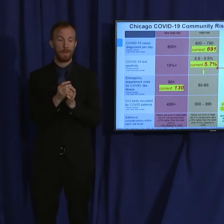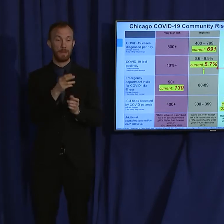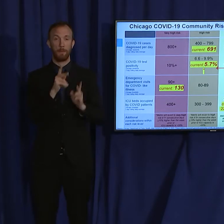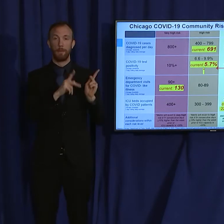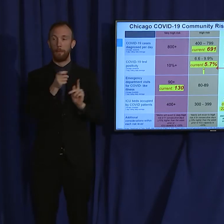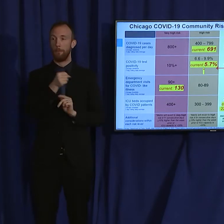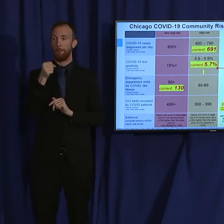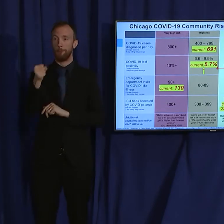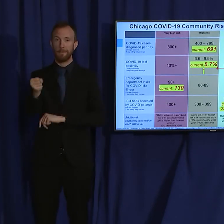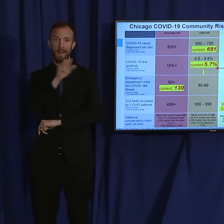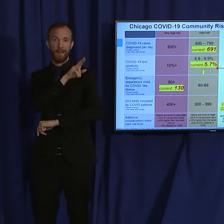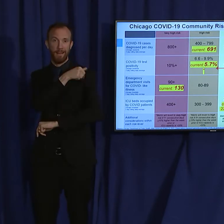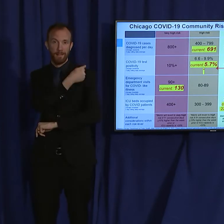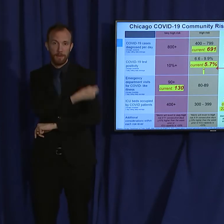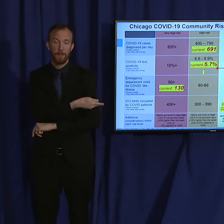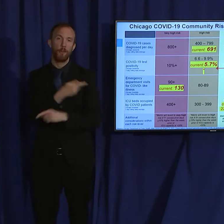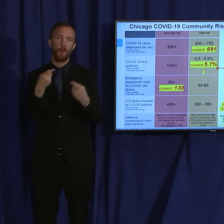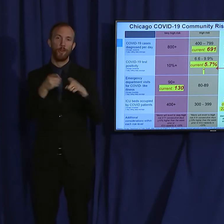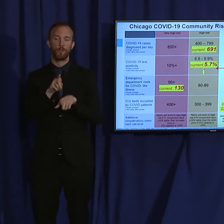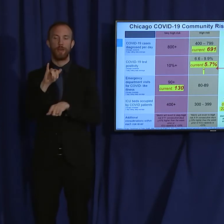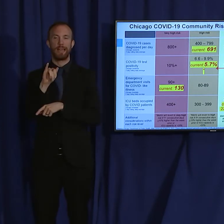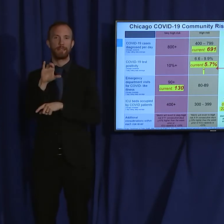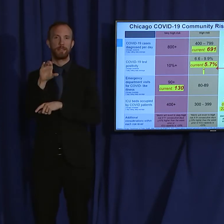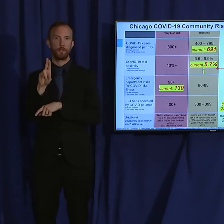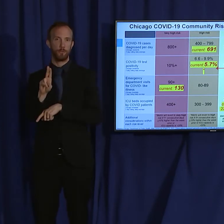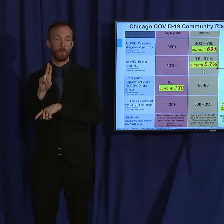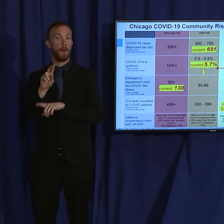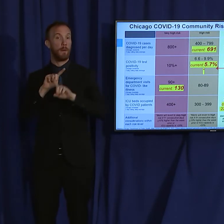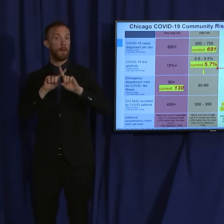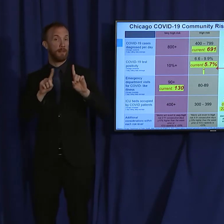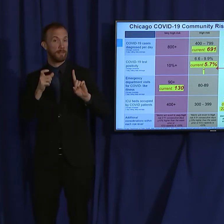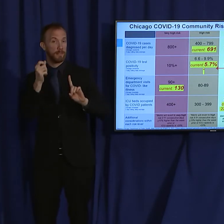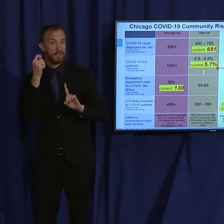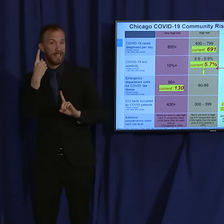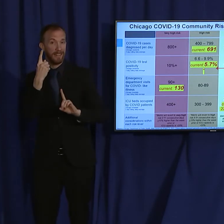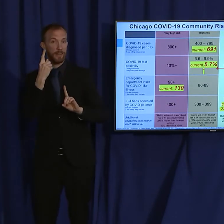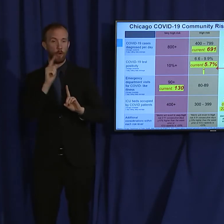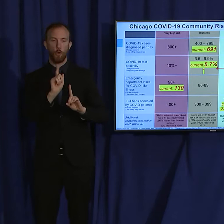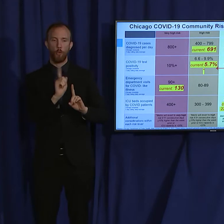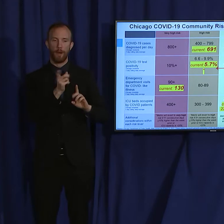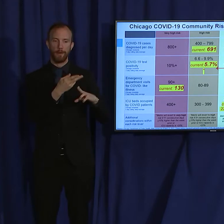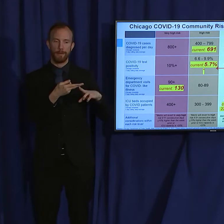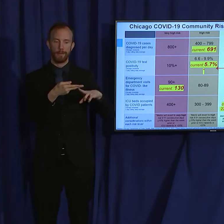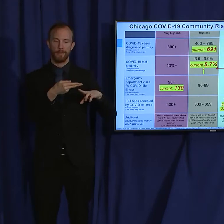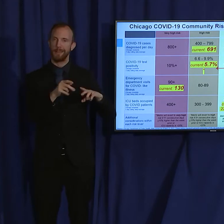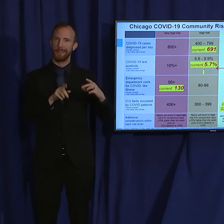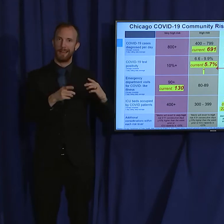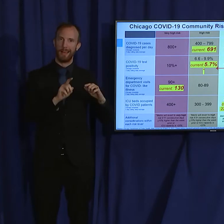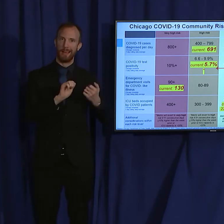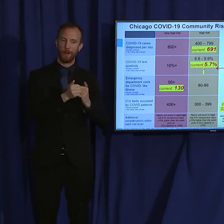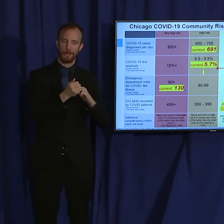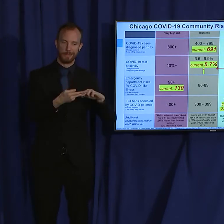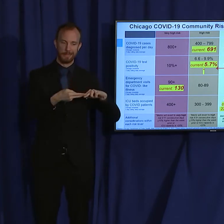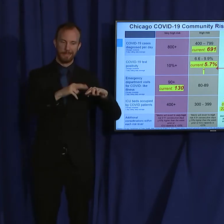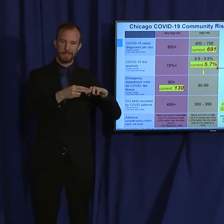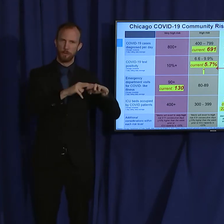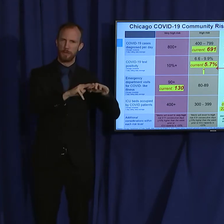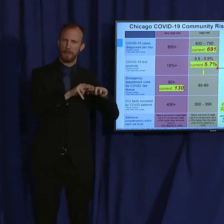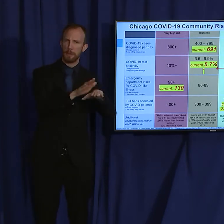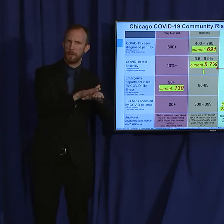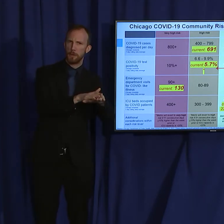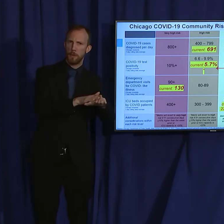and our ICUs. However, we are seeing those increases slow. So at this point, we're